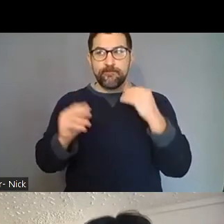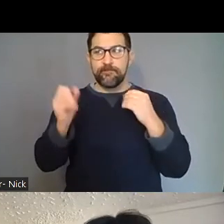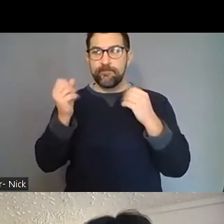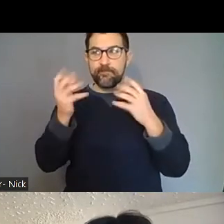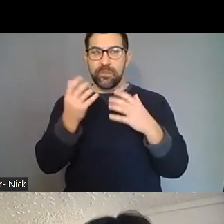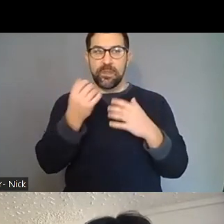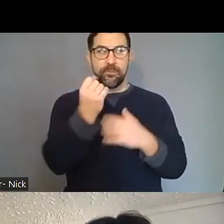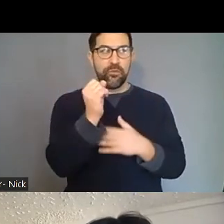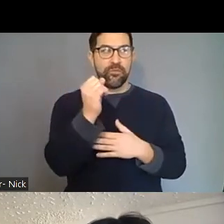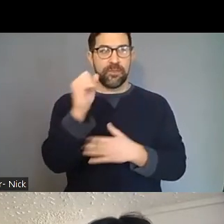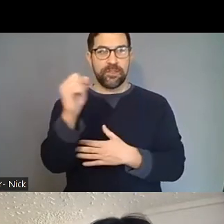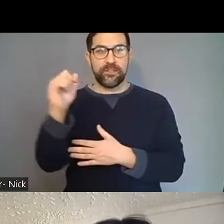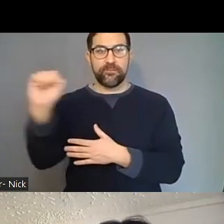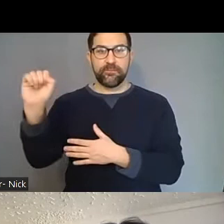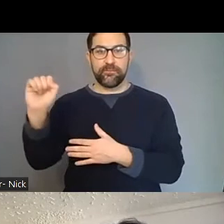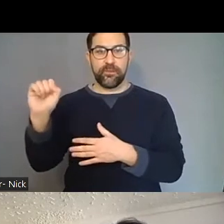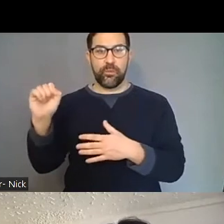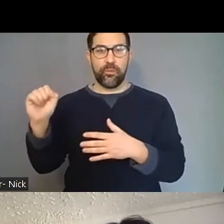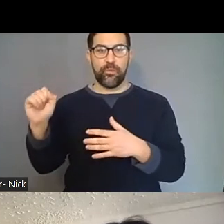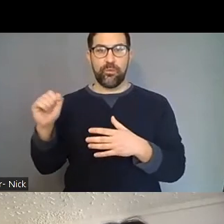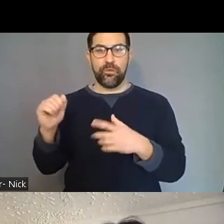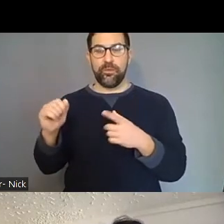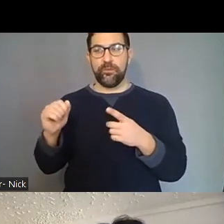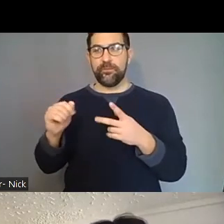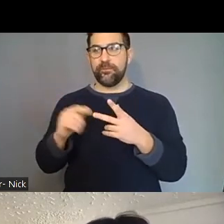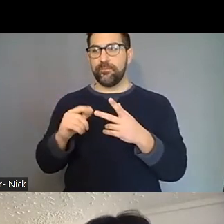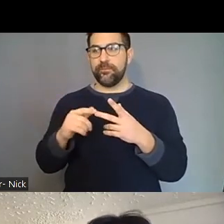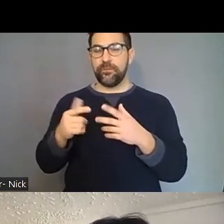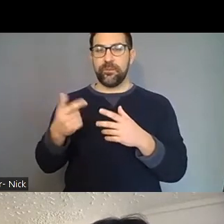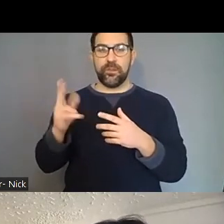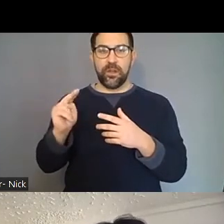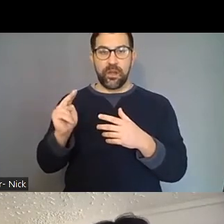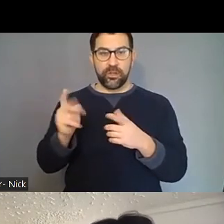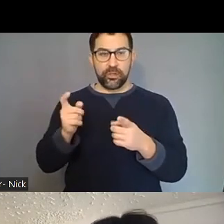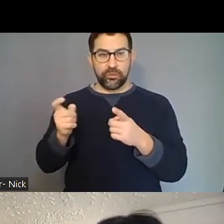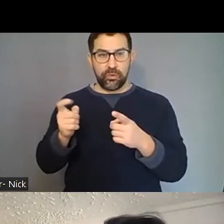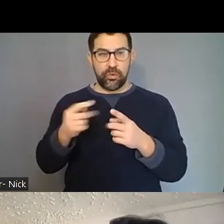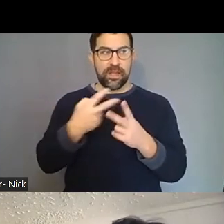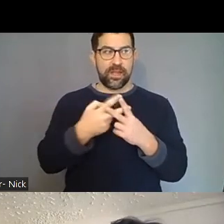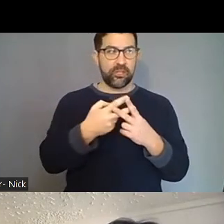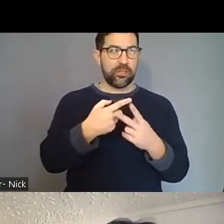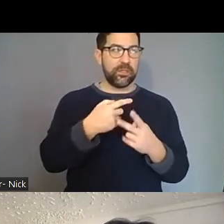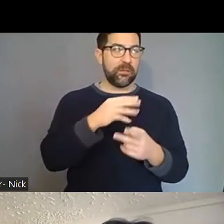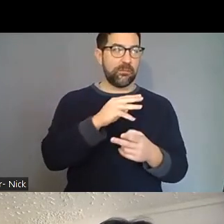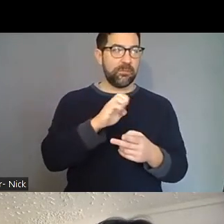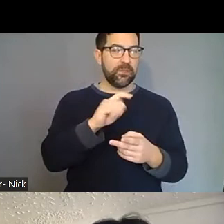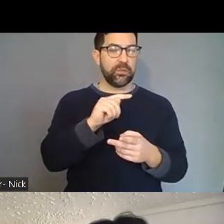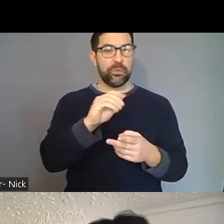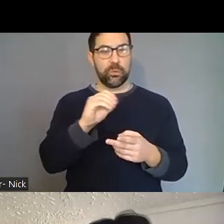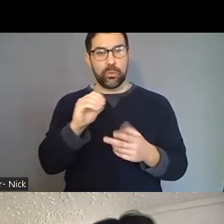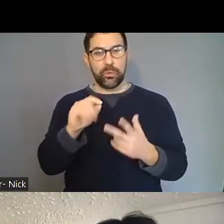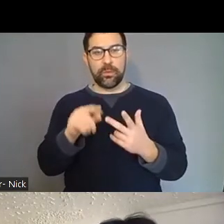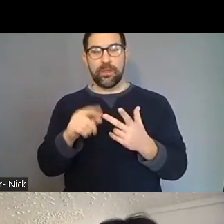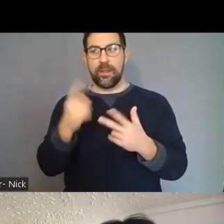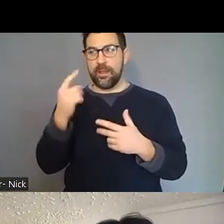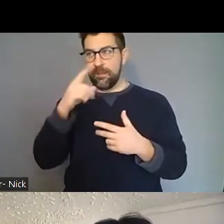movements. We have climate change, gun control, hashtag Me Too. And last